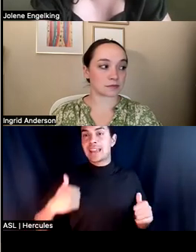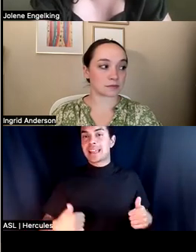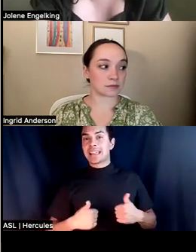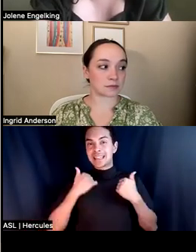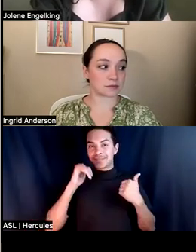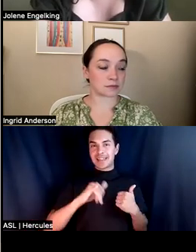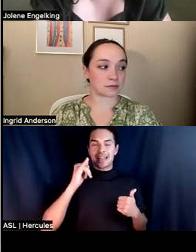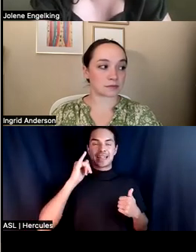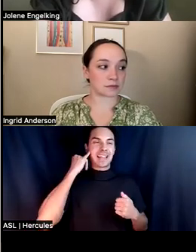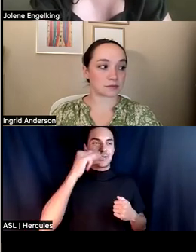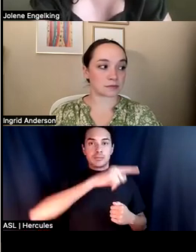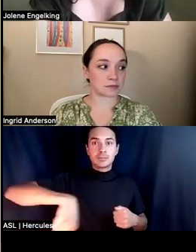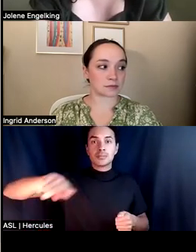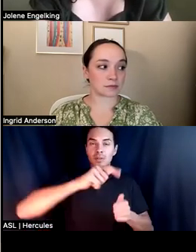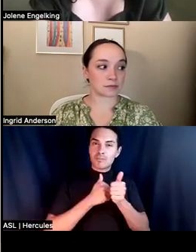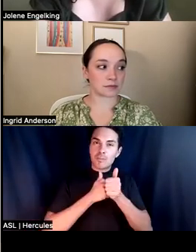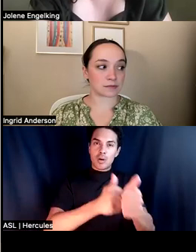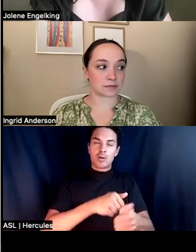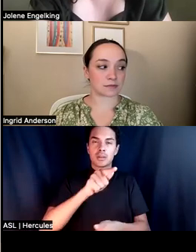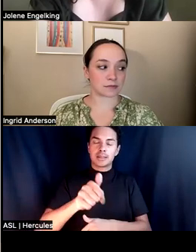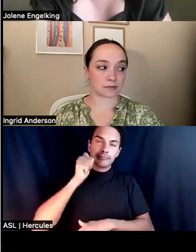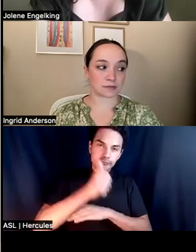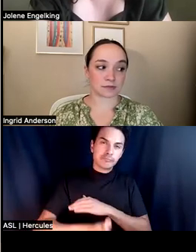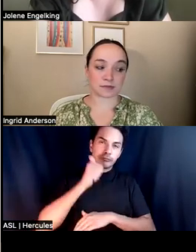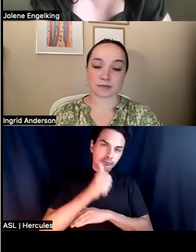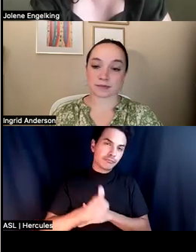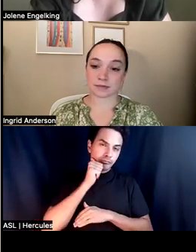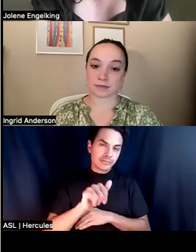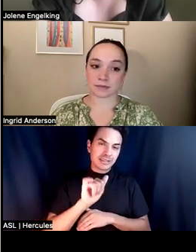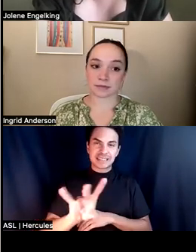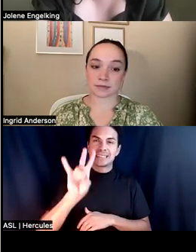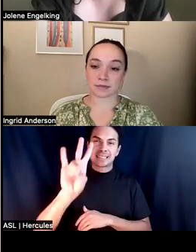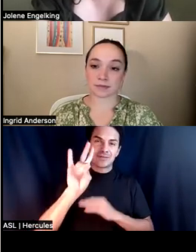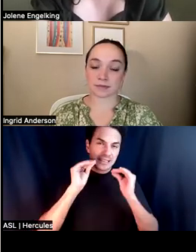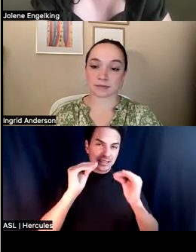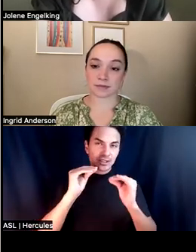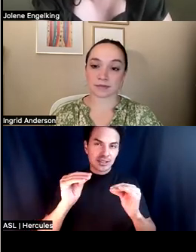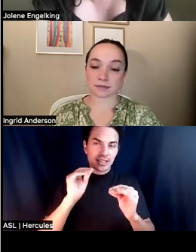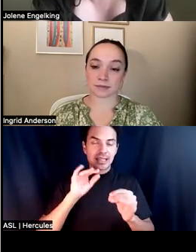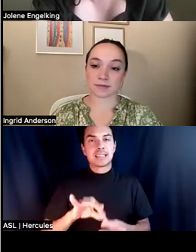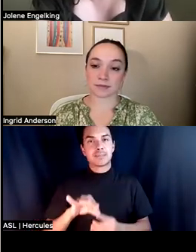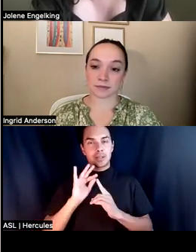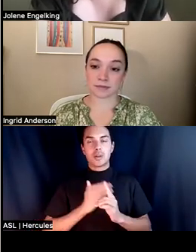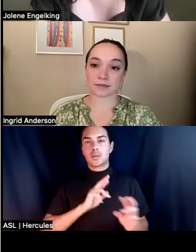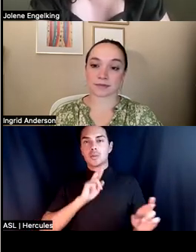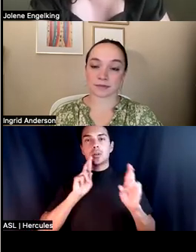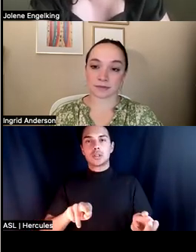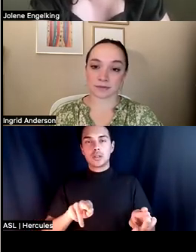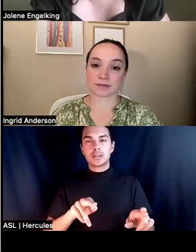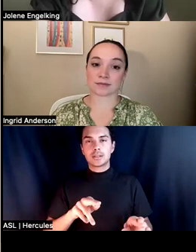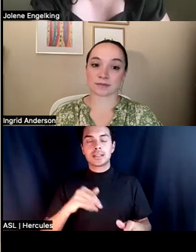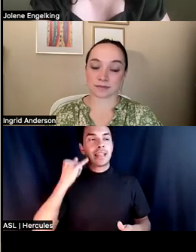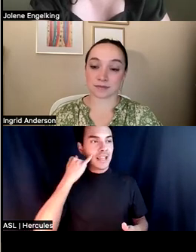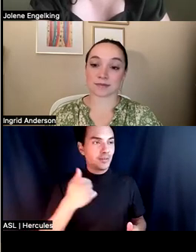on a day-to-day basis, right? And so if we're thinking about, particularly within a response framework, what would it look like if we came to each other with